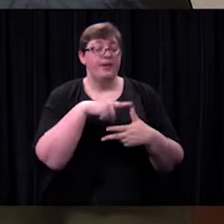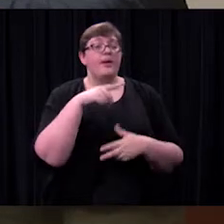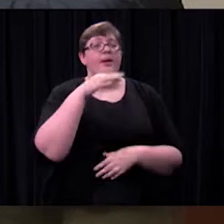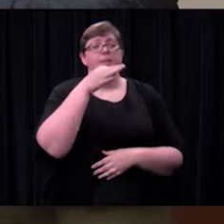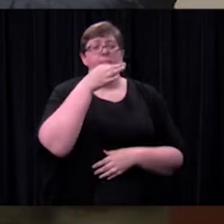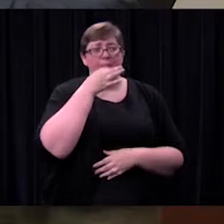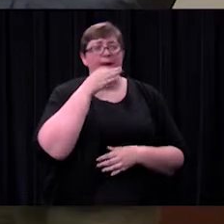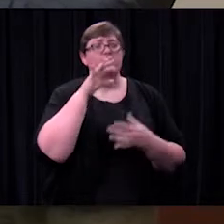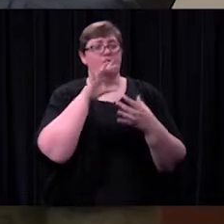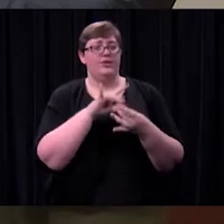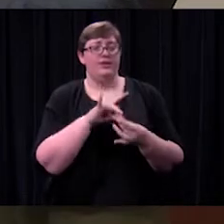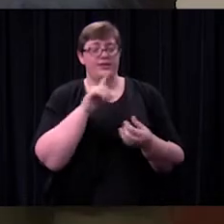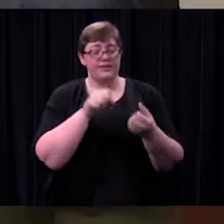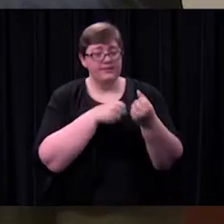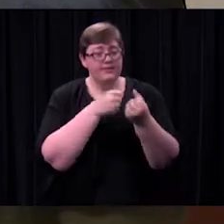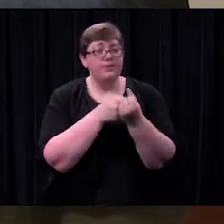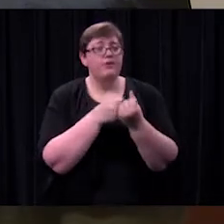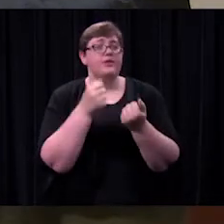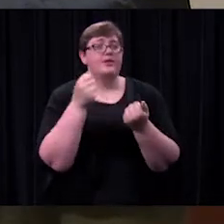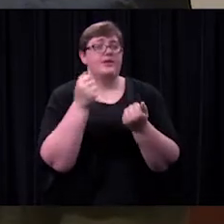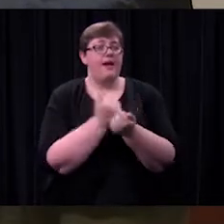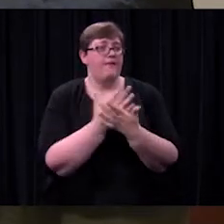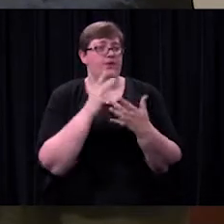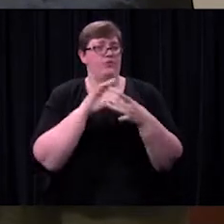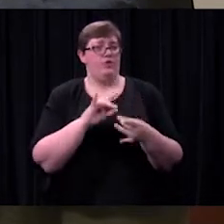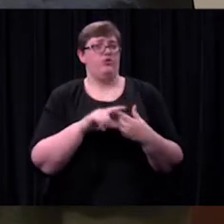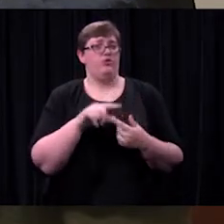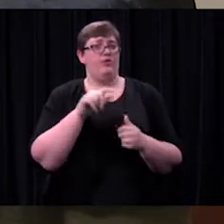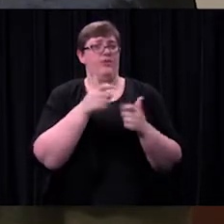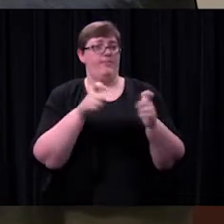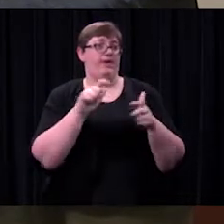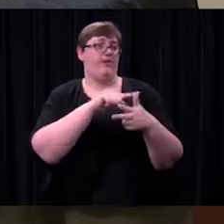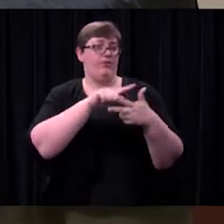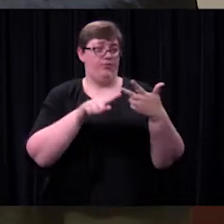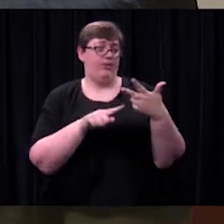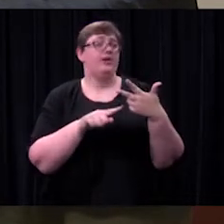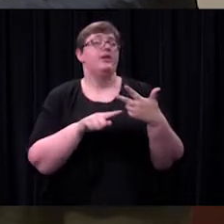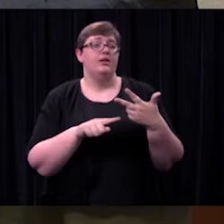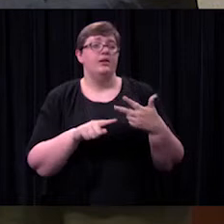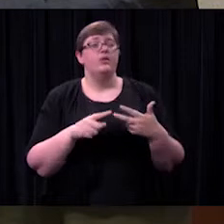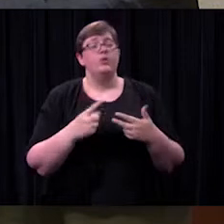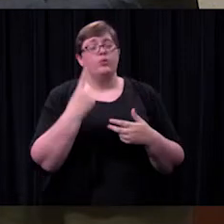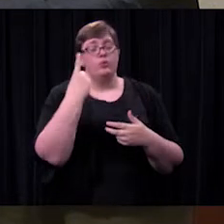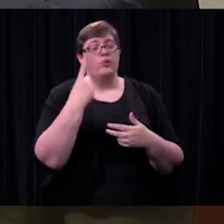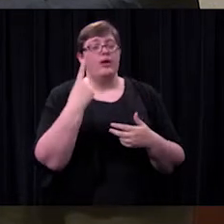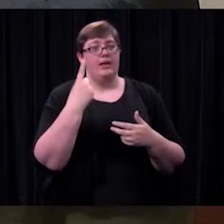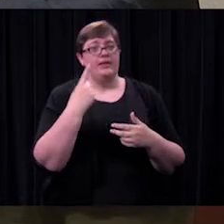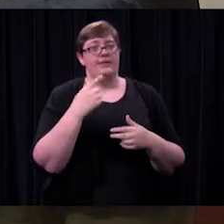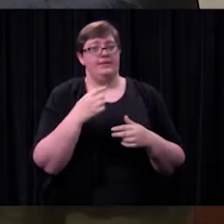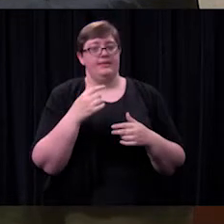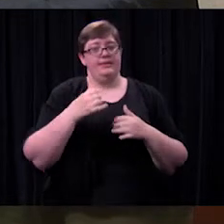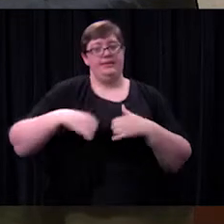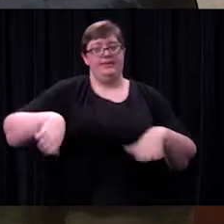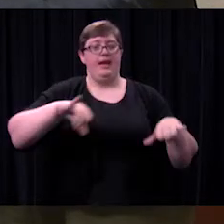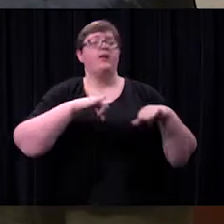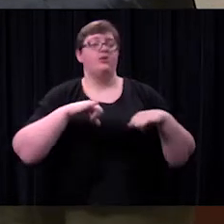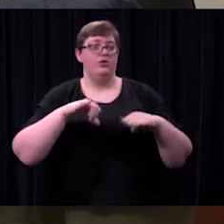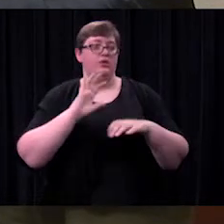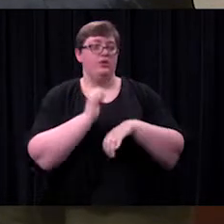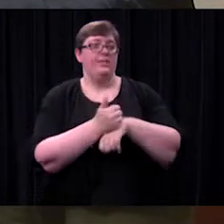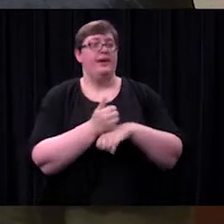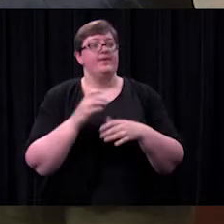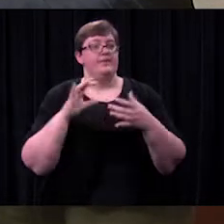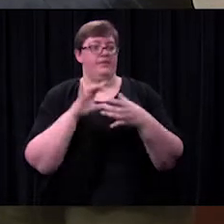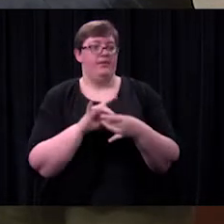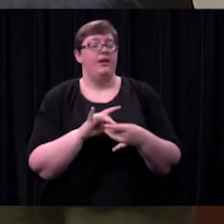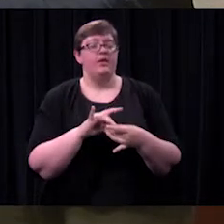supports all the things related to the big three, but one of the first things in the big three is standards-based instruction, and Mastery Connect really is a tool to